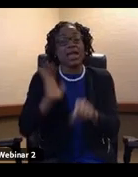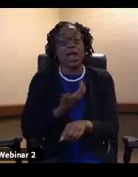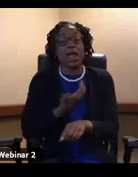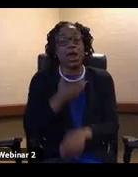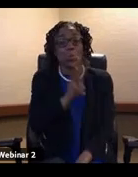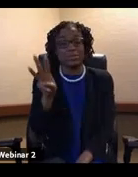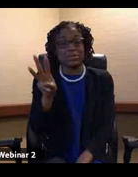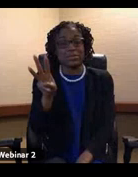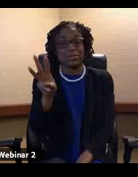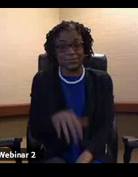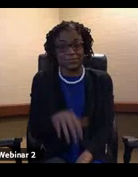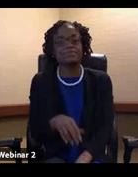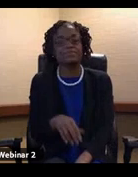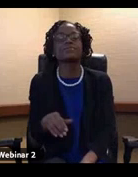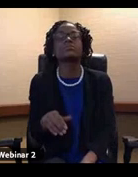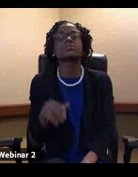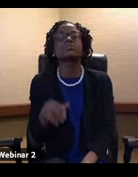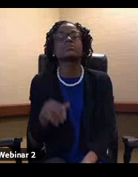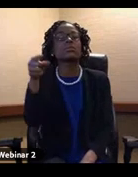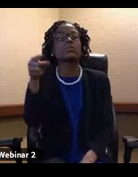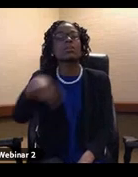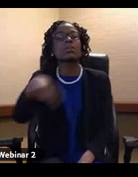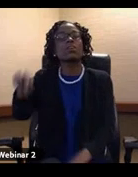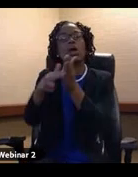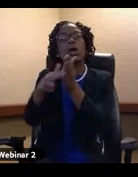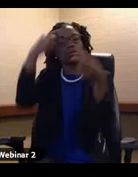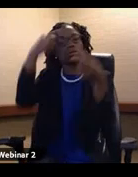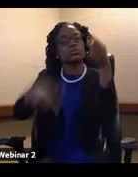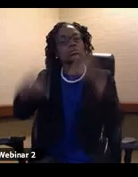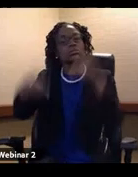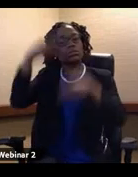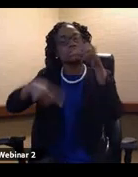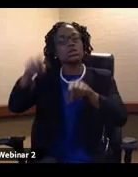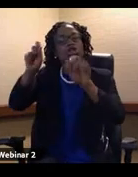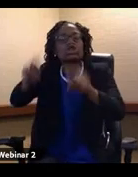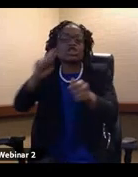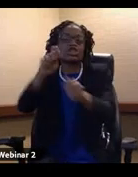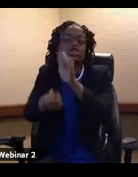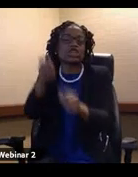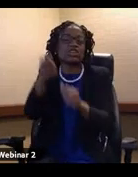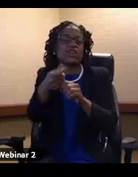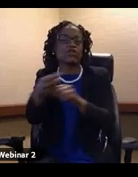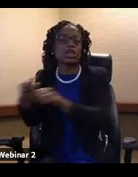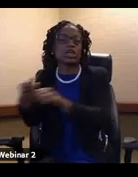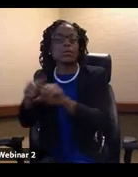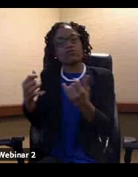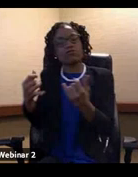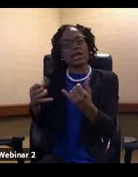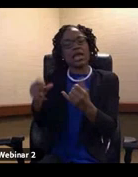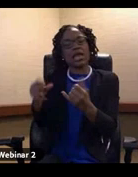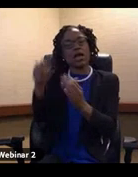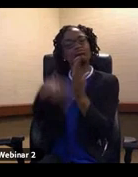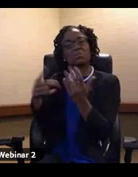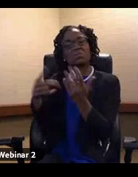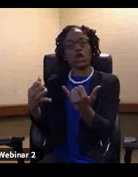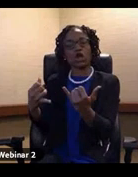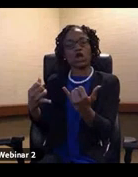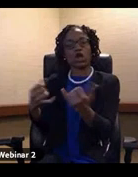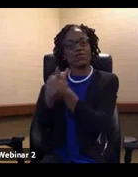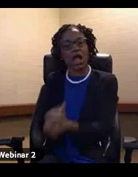website. These terms are subject to change prior to the issuance of every year's awards, but these are the ones from the current year you can